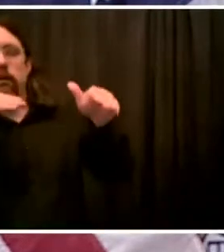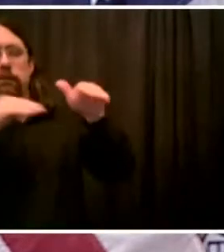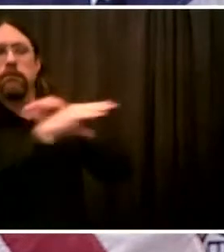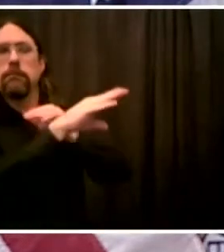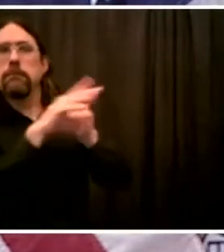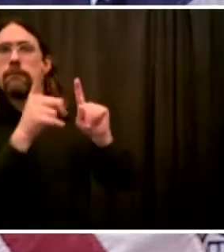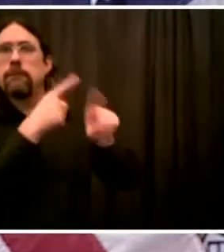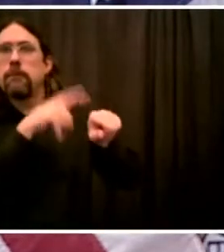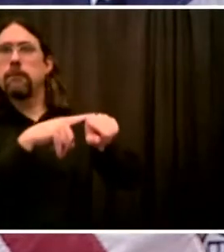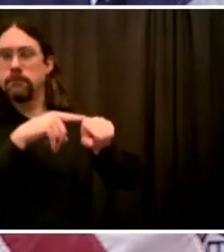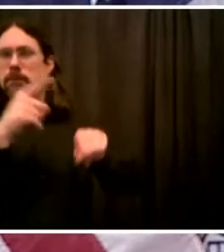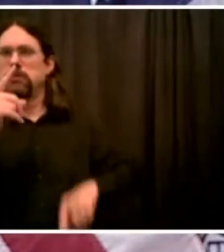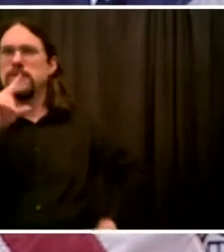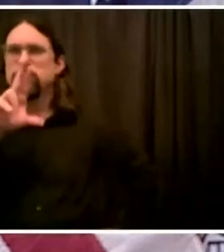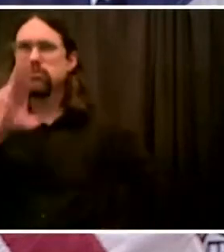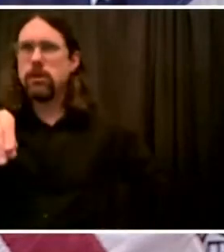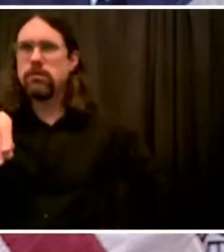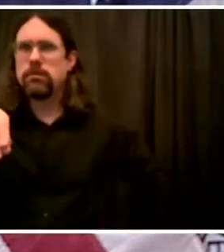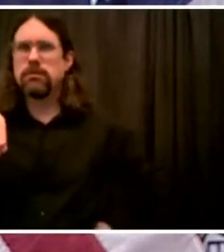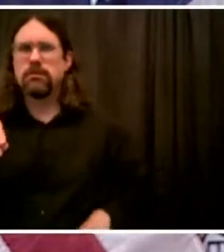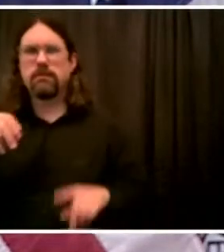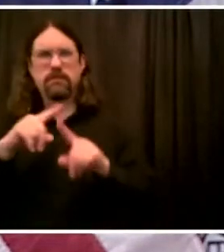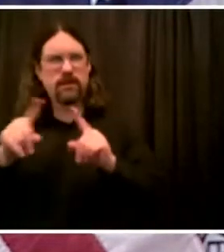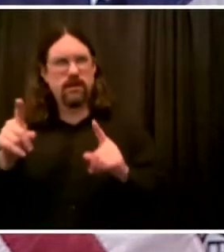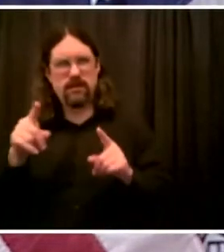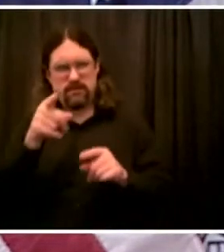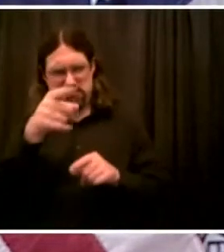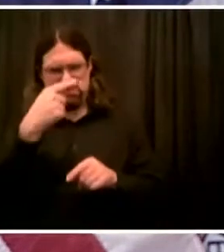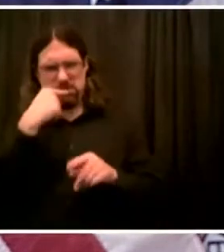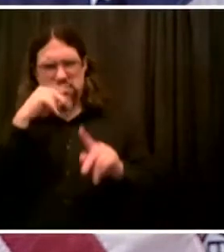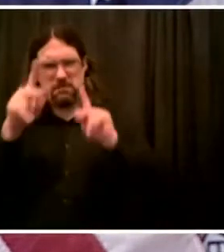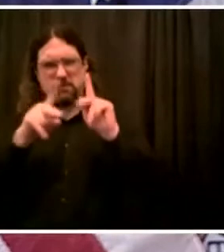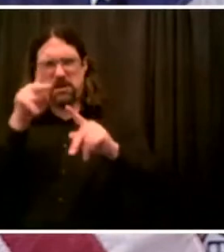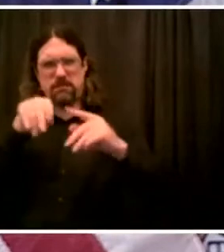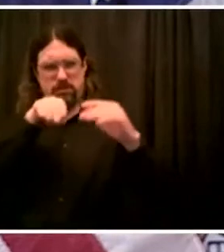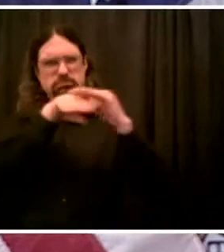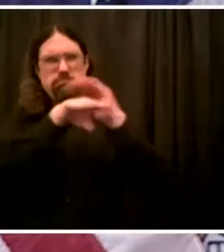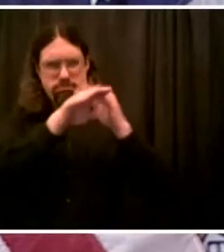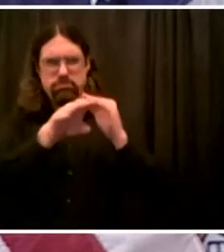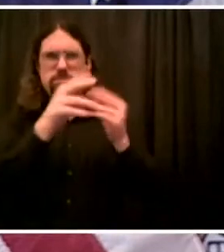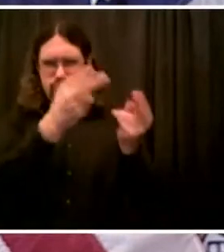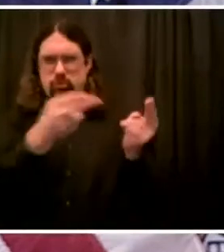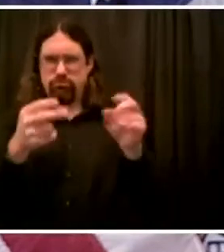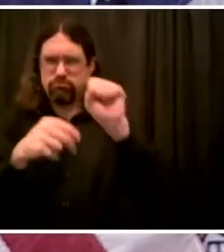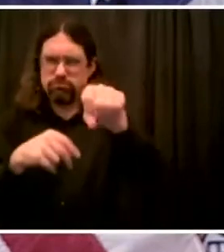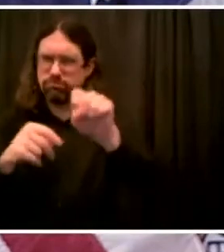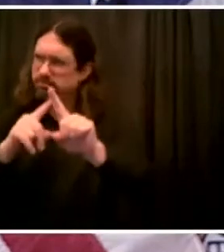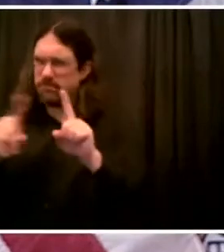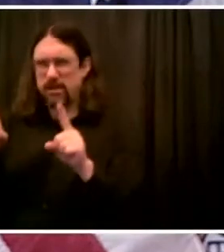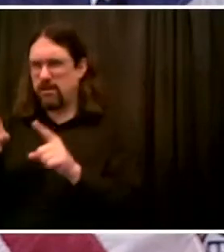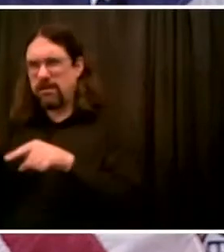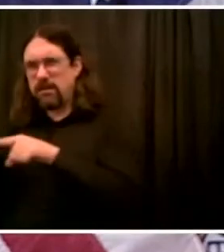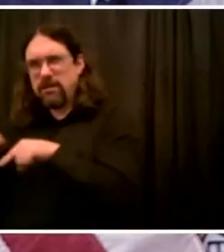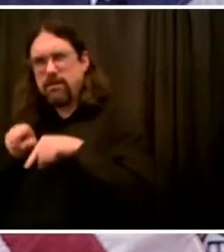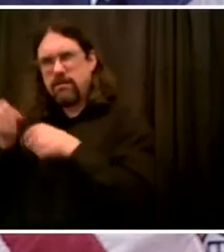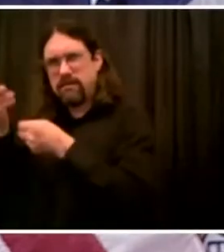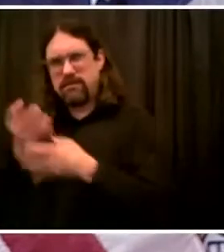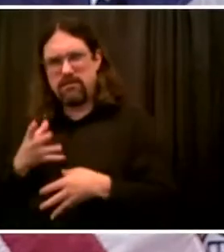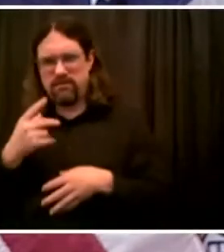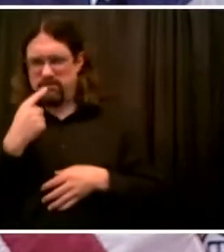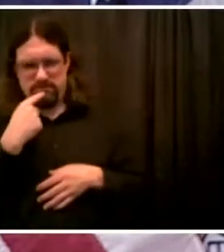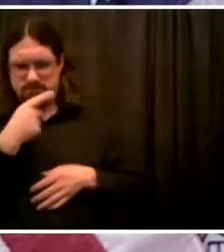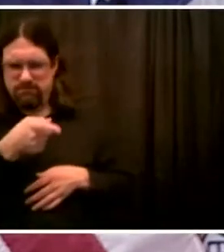these numbers. Isn't it an accurate count of the services people are actually being provided if people are being dropped off